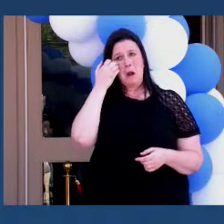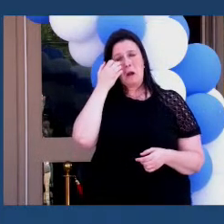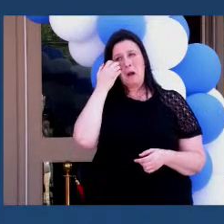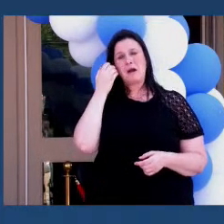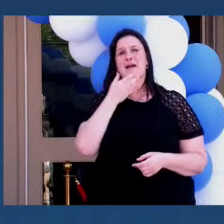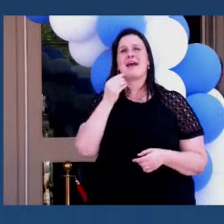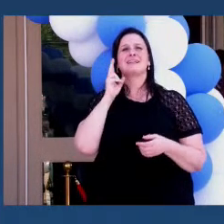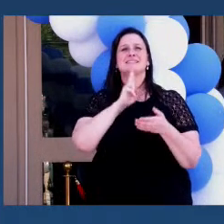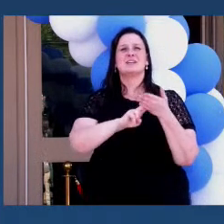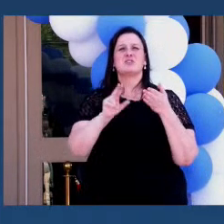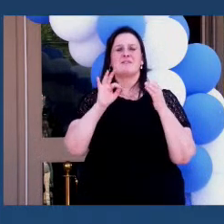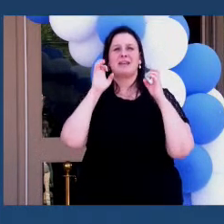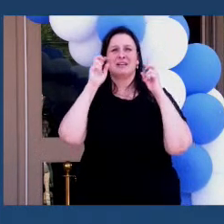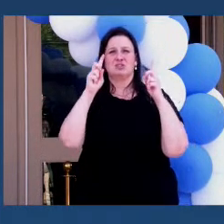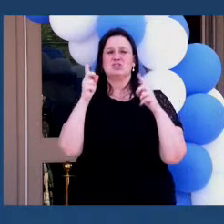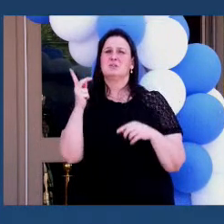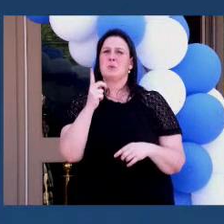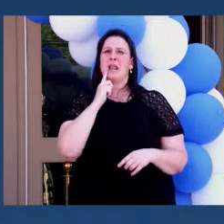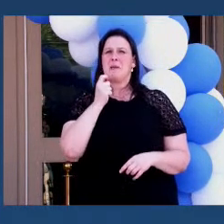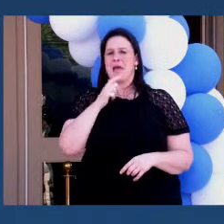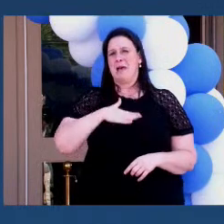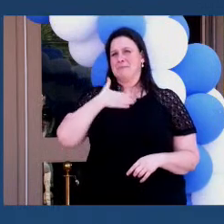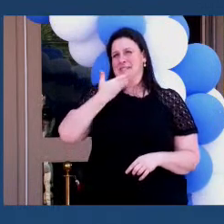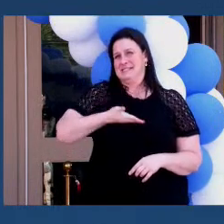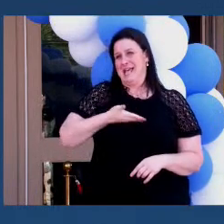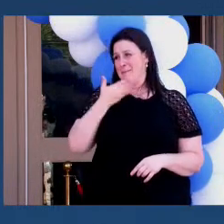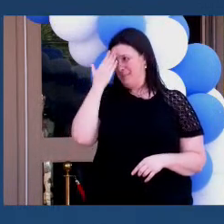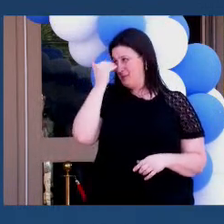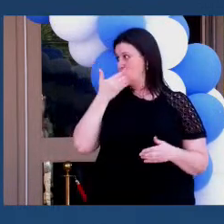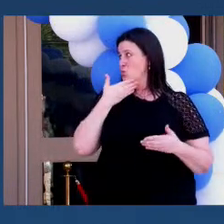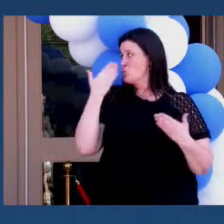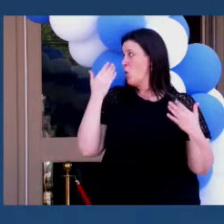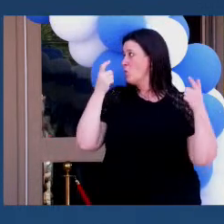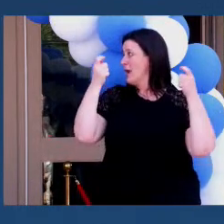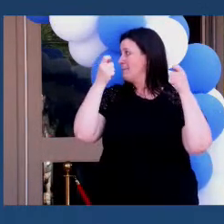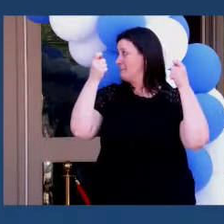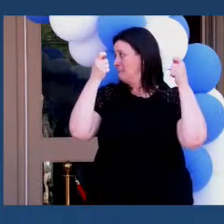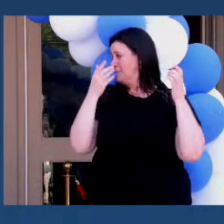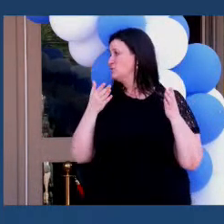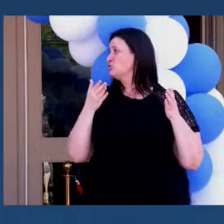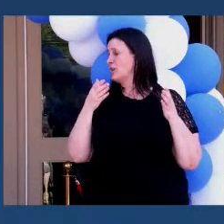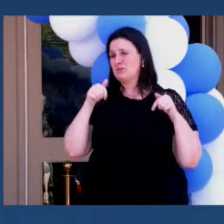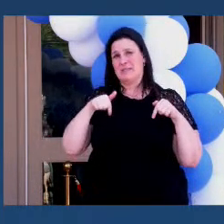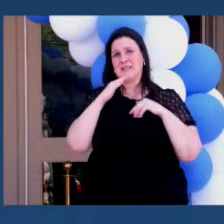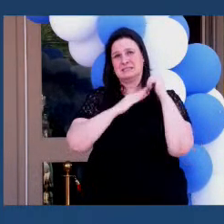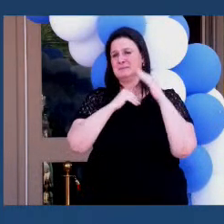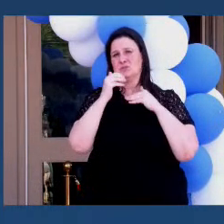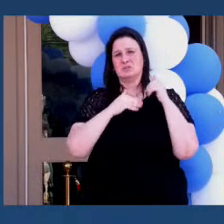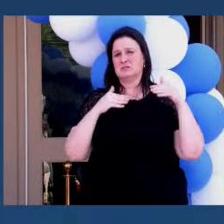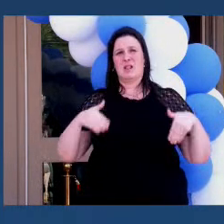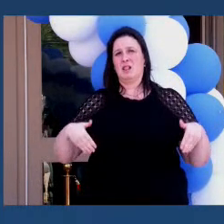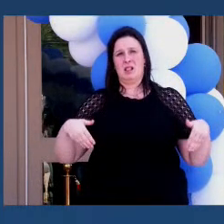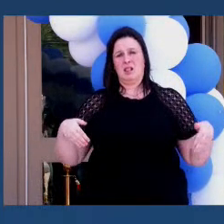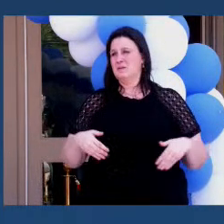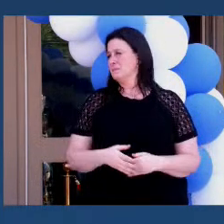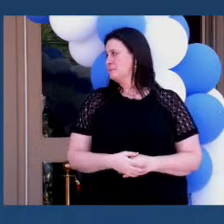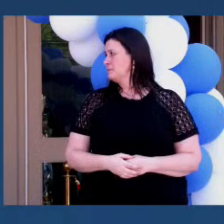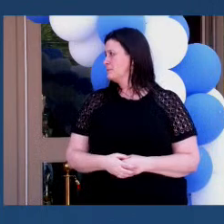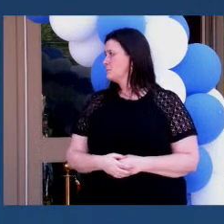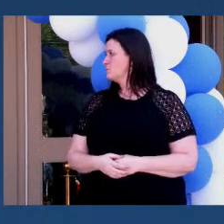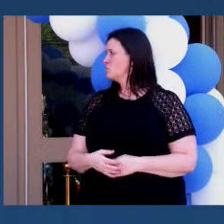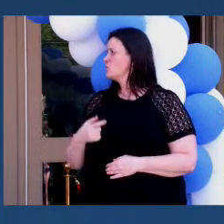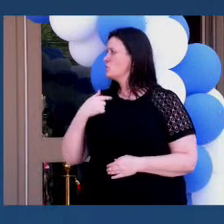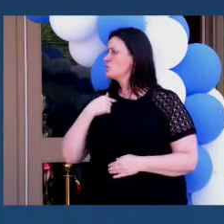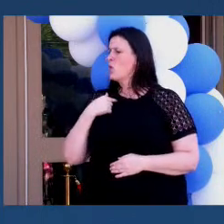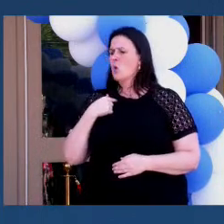the Secretary of Education were a little upset because we didn't have an administrator in this building. And so I